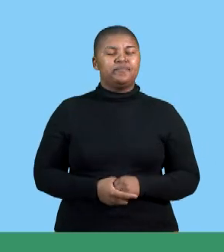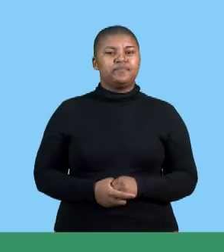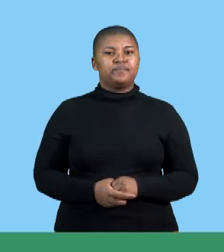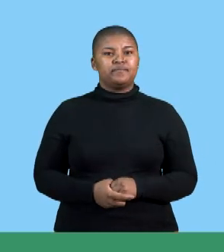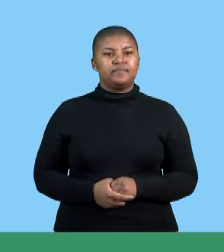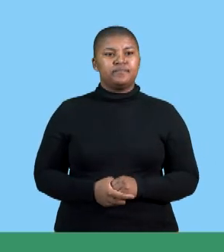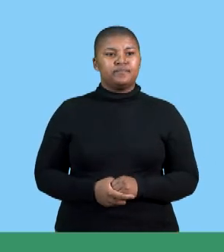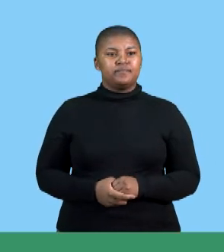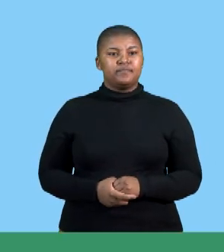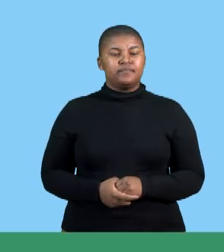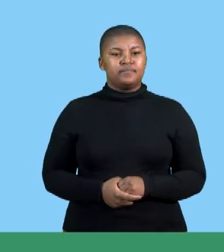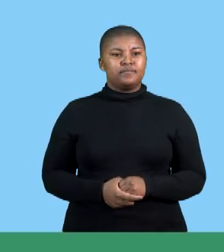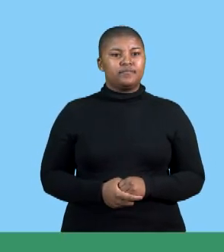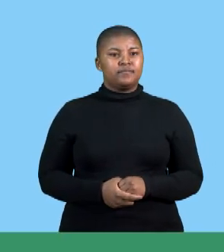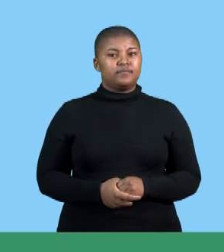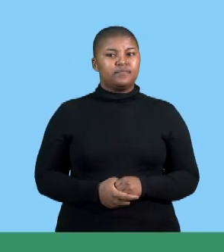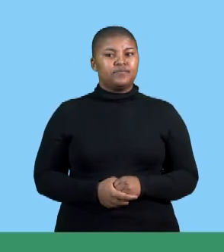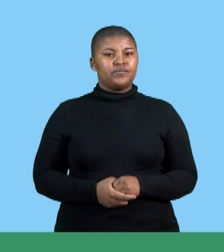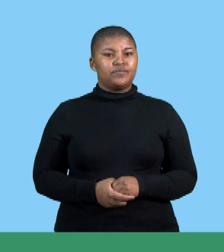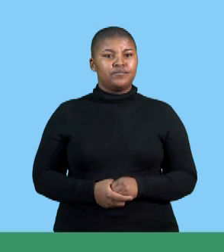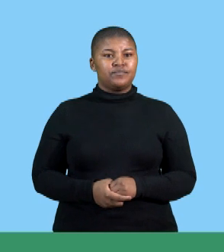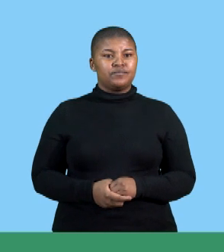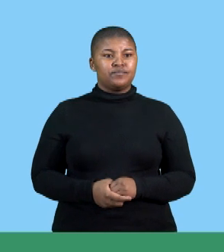entrepreneurial opportunities. Now, let's check.